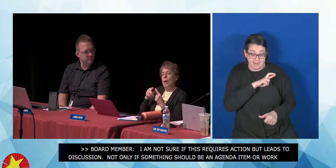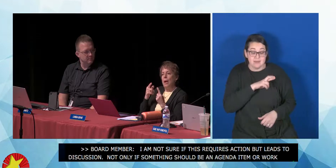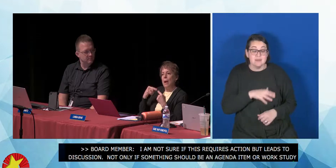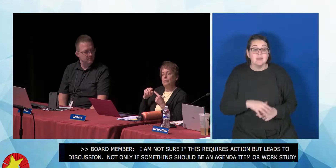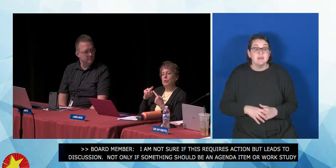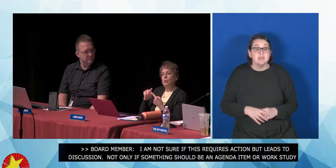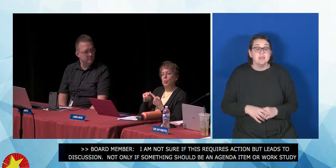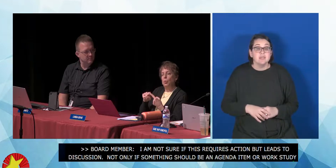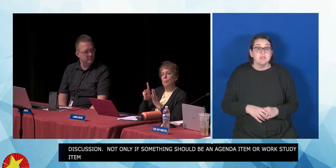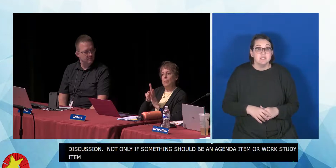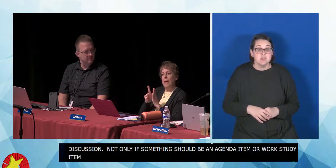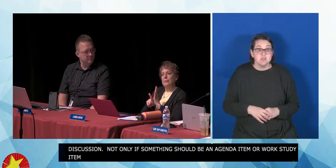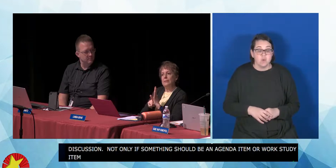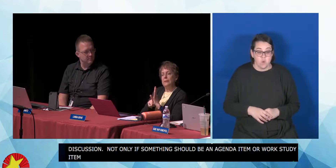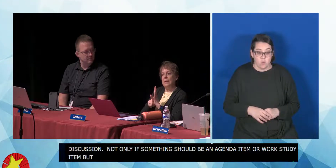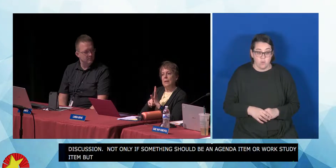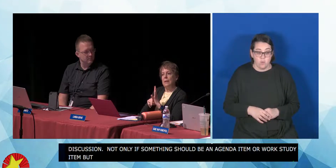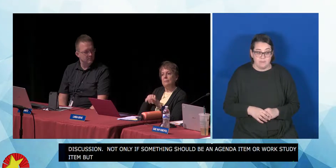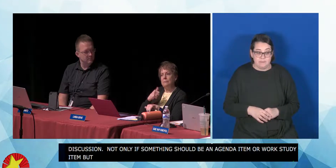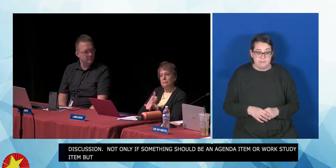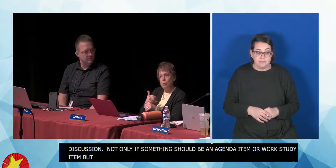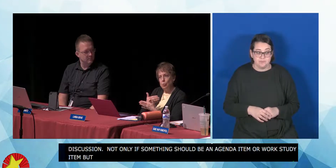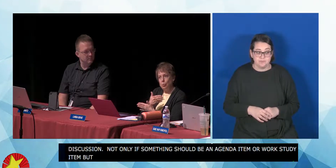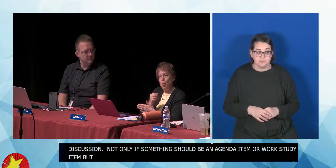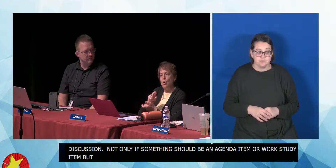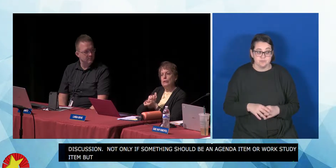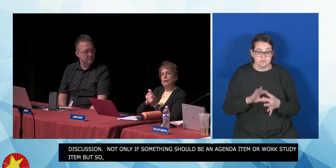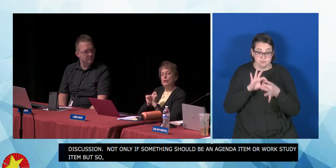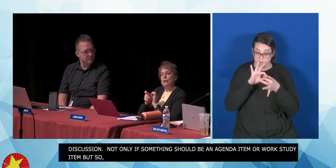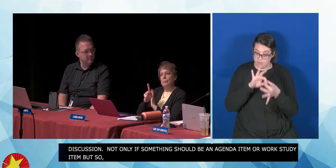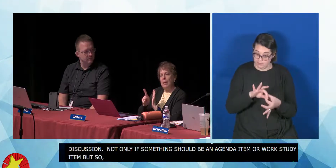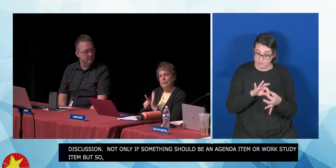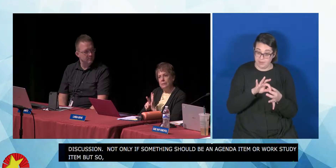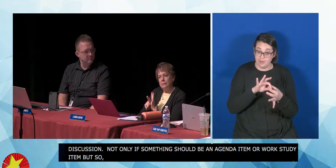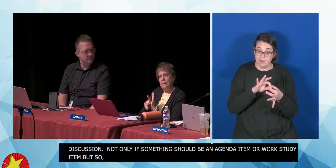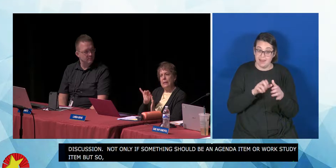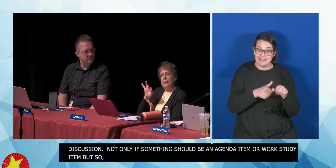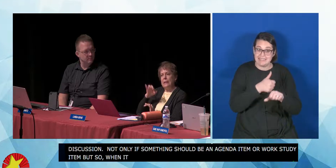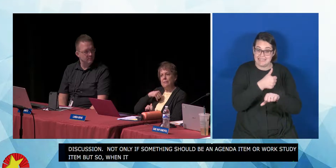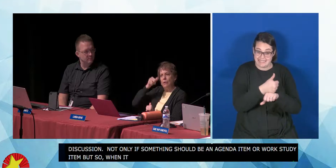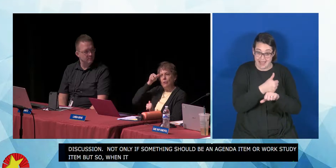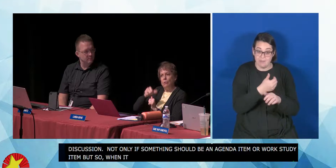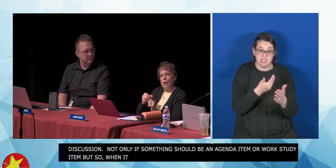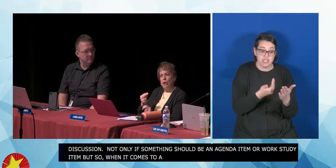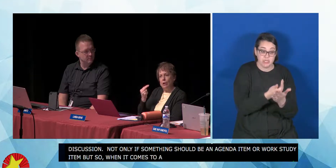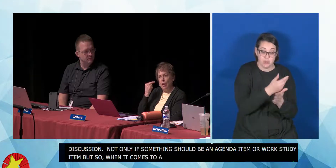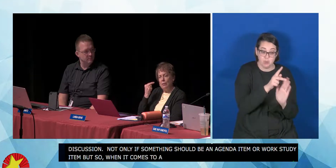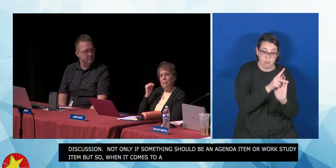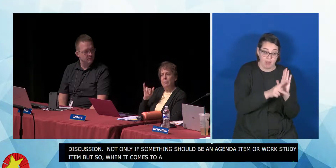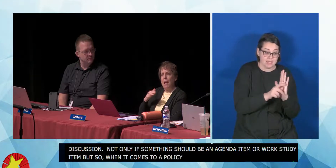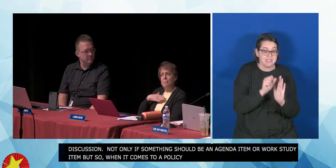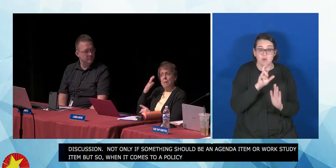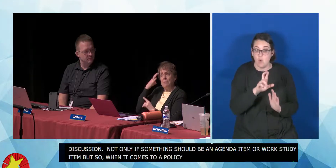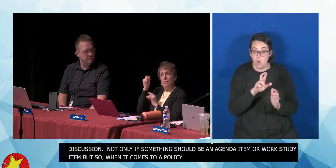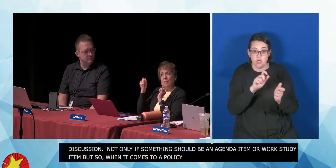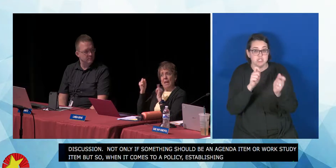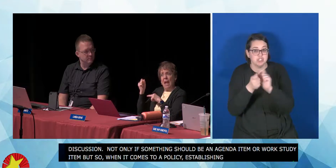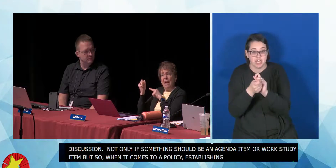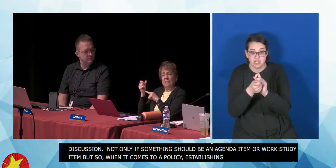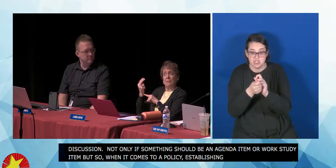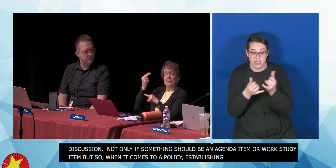So when it comes to a policy, establishing a new policy or changing an existing